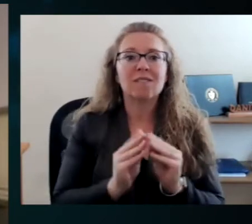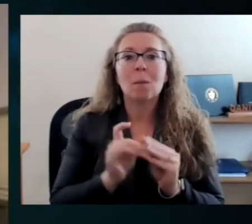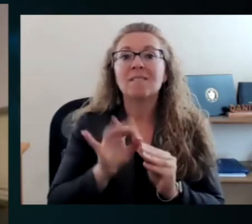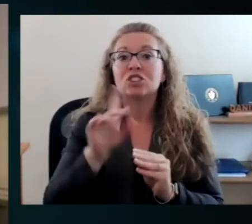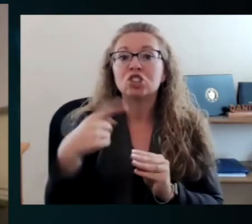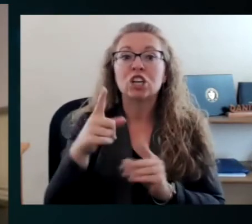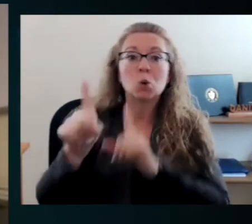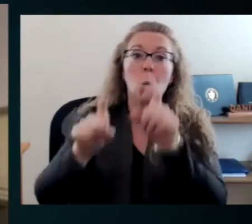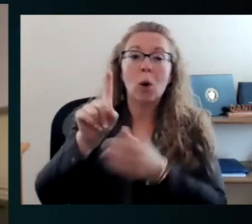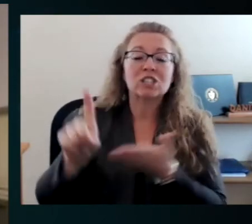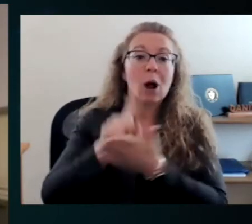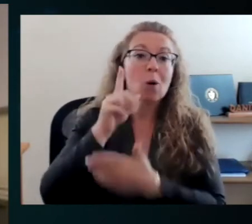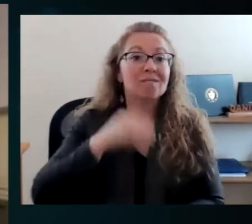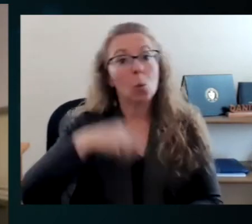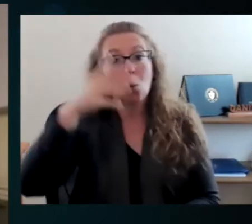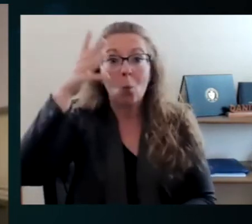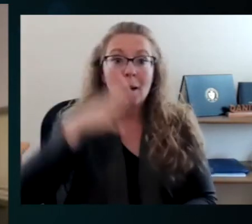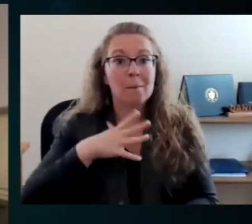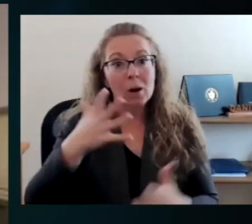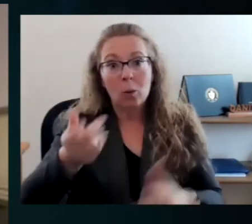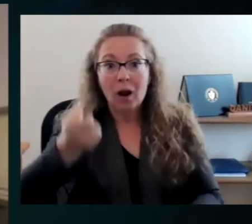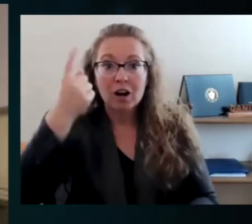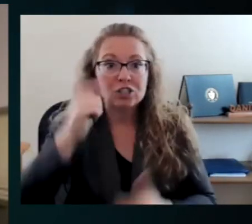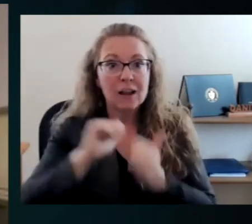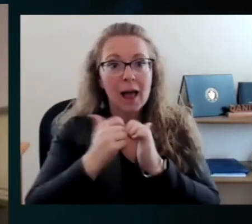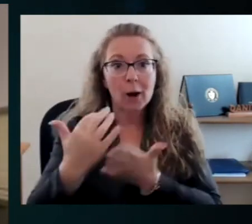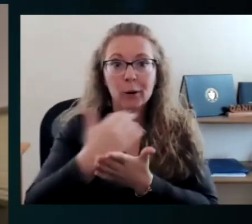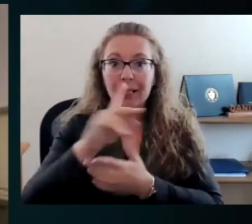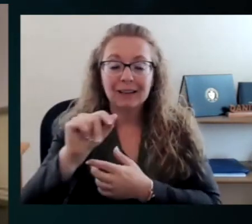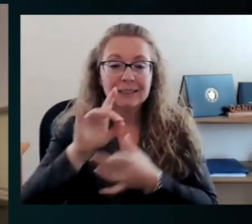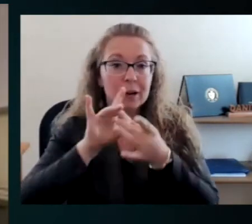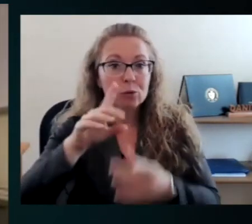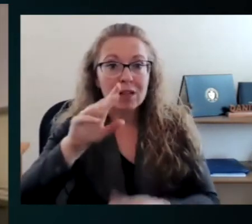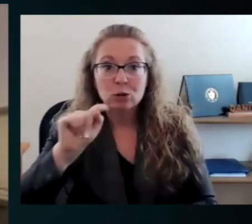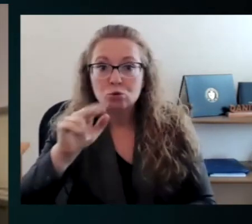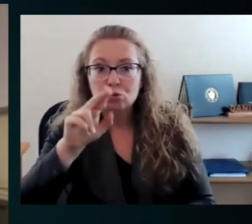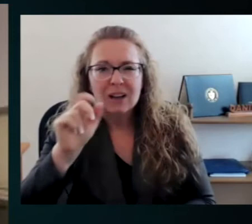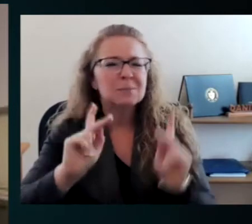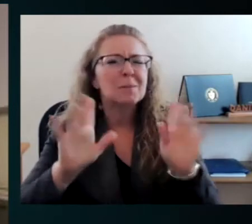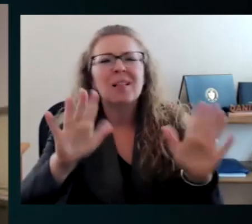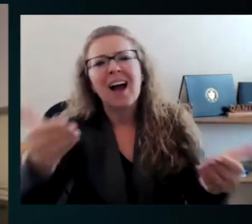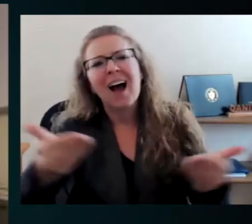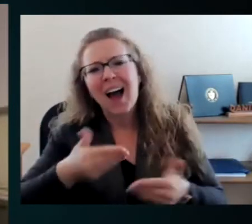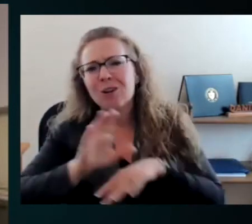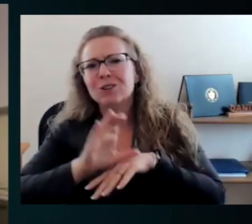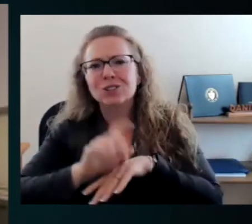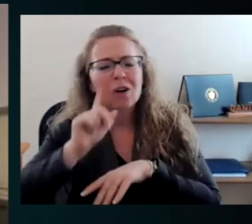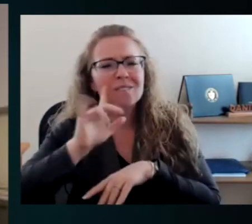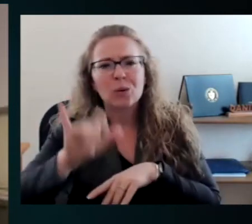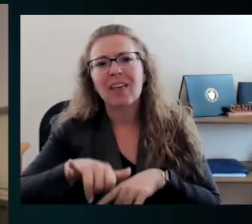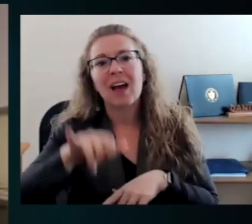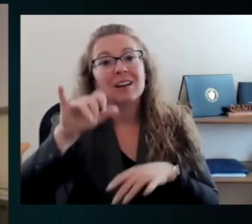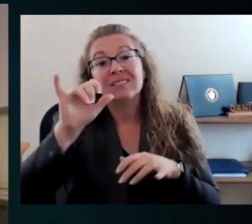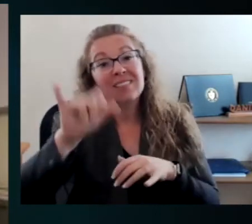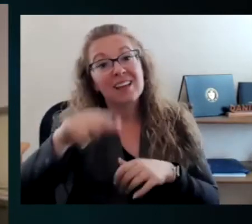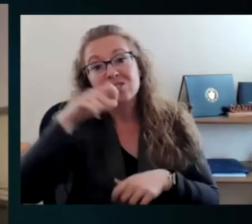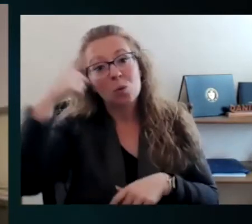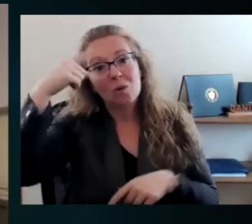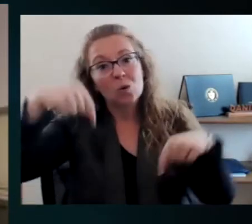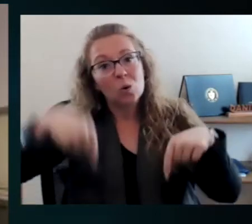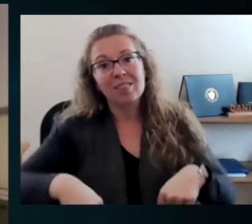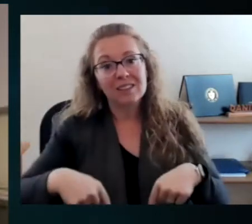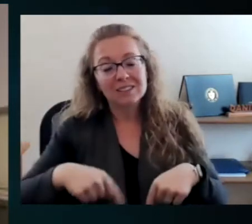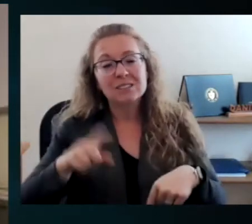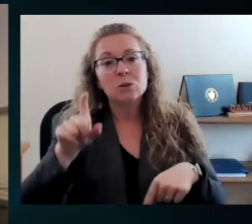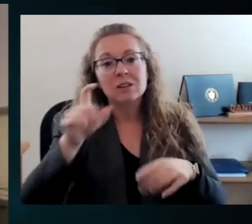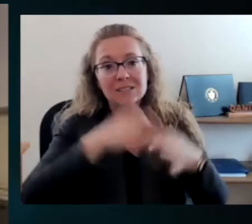like to understand how to collect data about trans people better. Hire a consultant for that. That's not what this is for. We need to recenter on